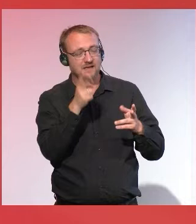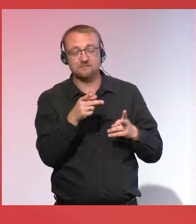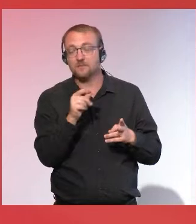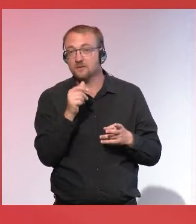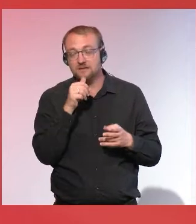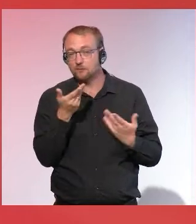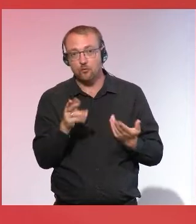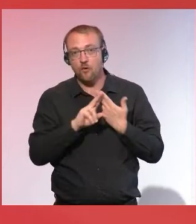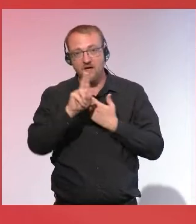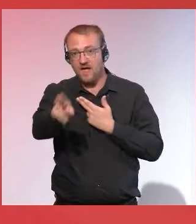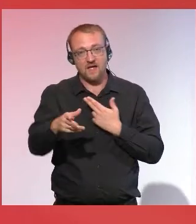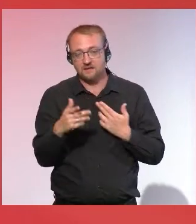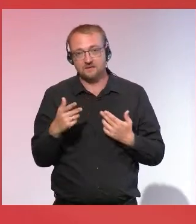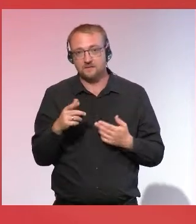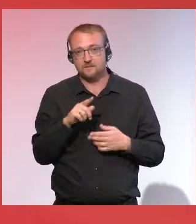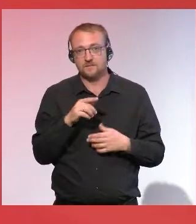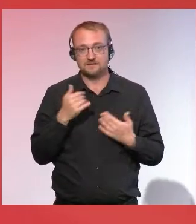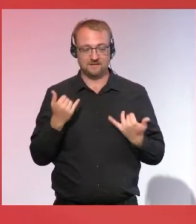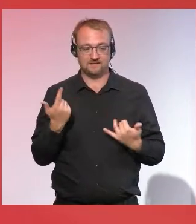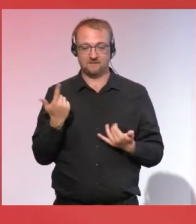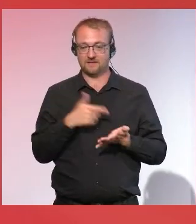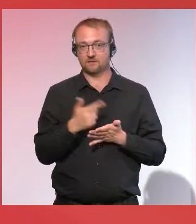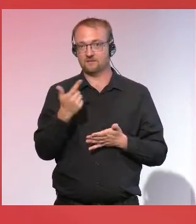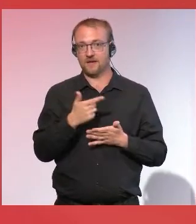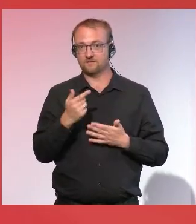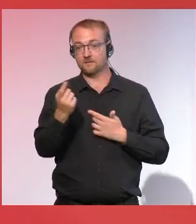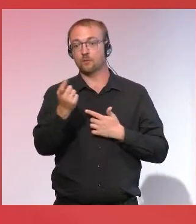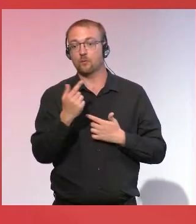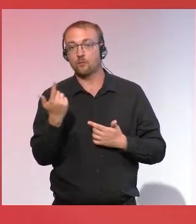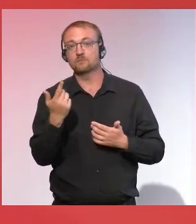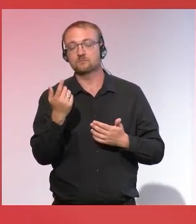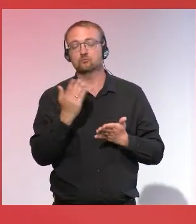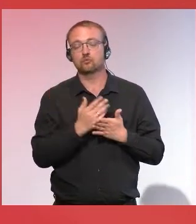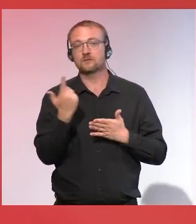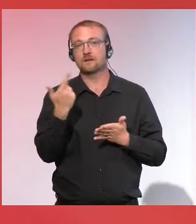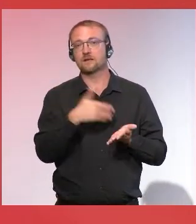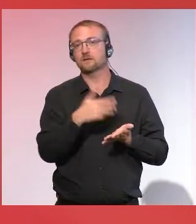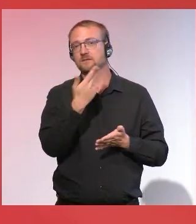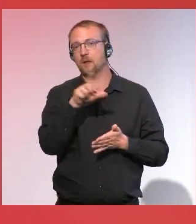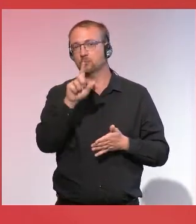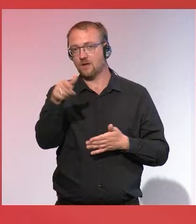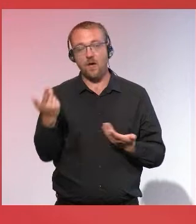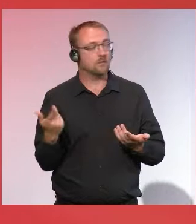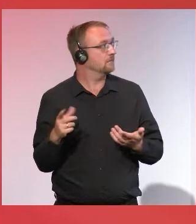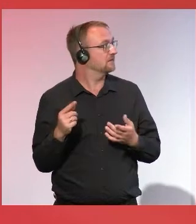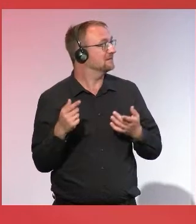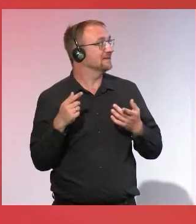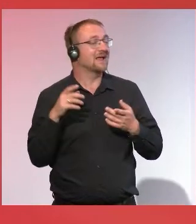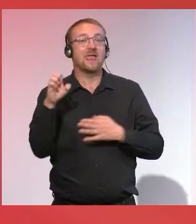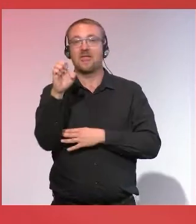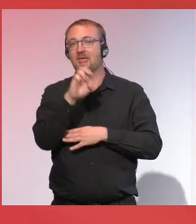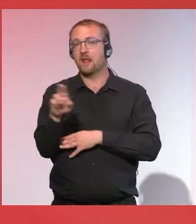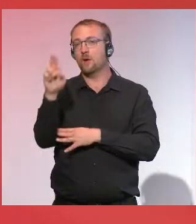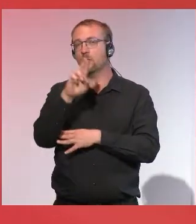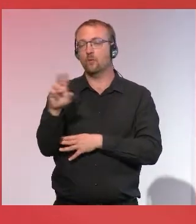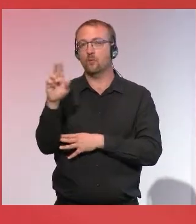And very recently, the EU published this State of the Climate of 2021. And again, as you can